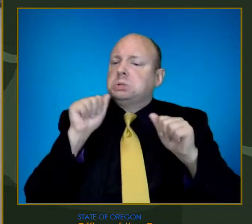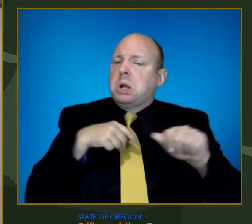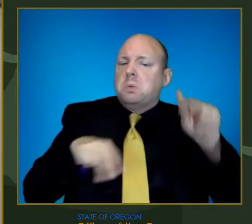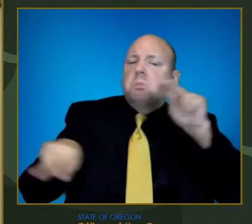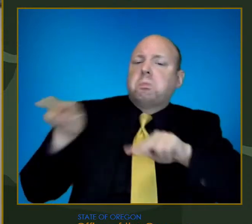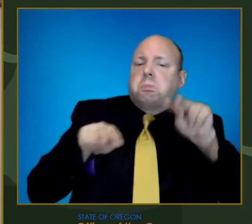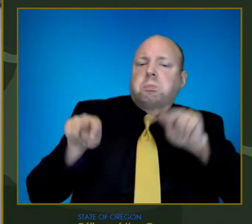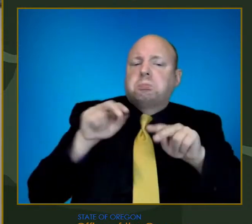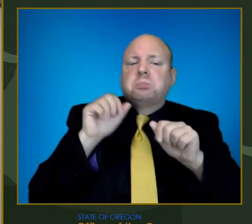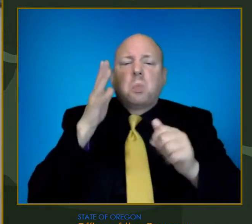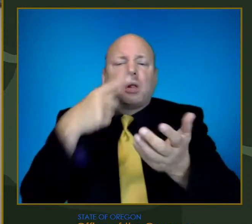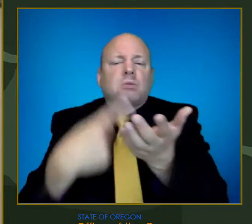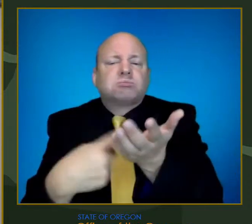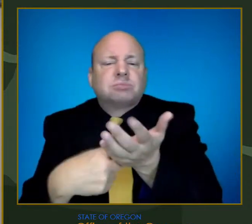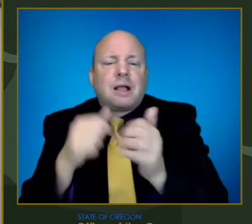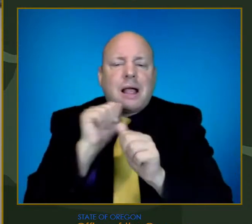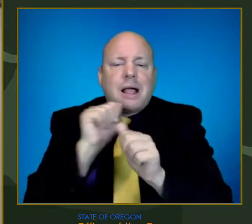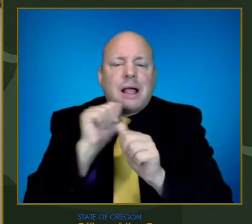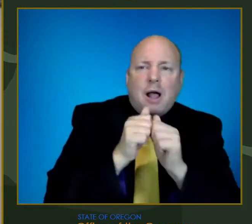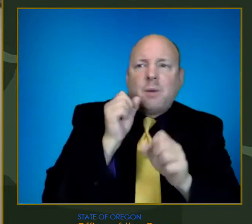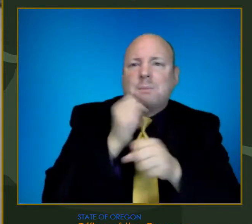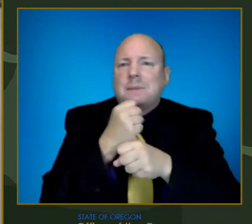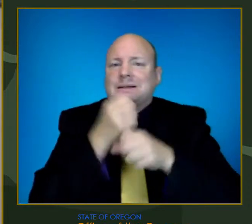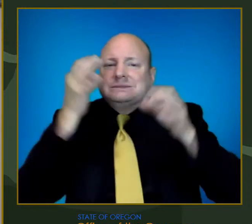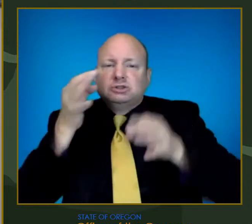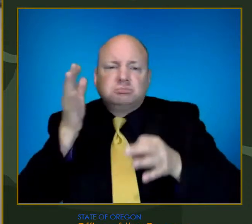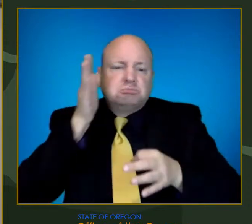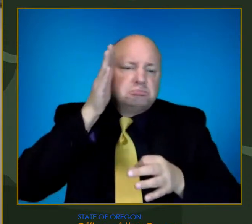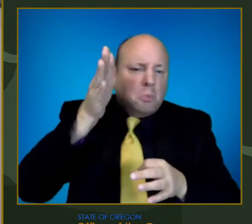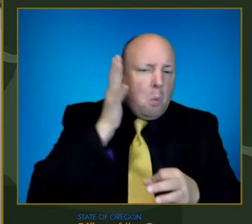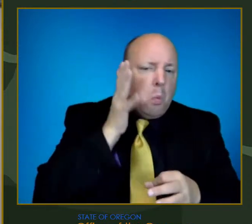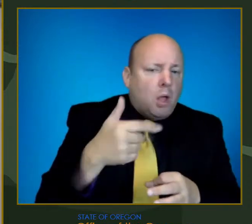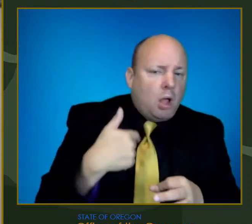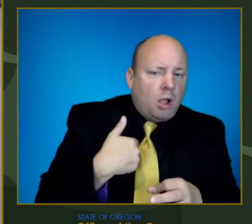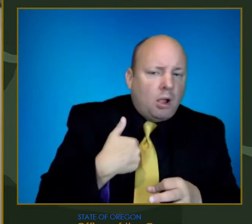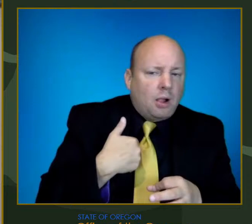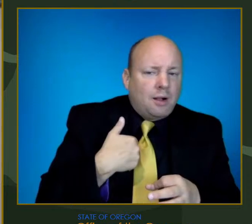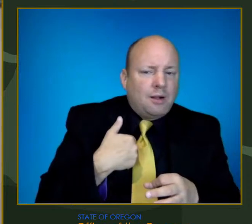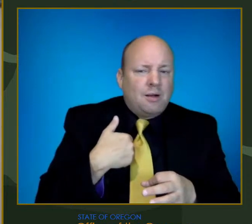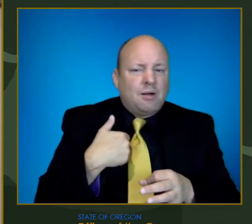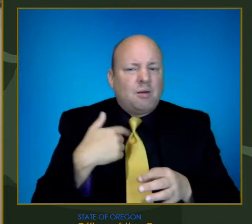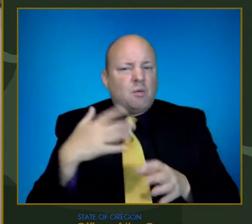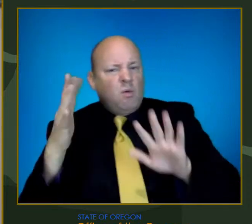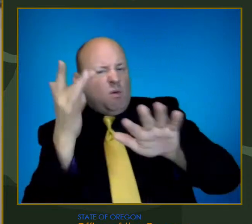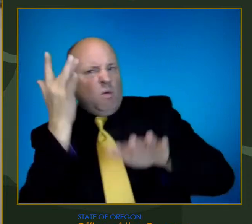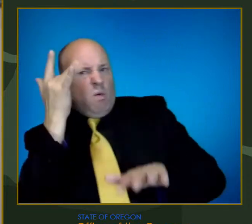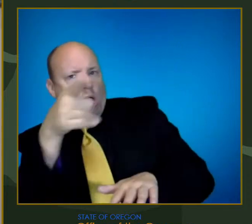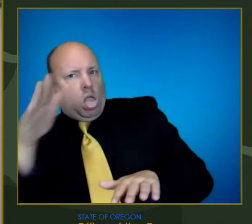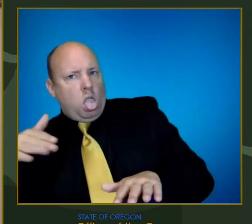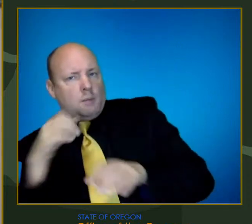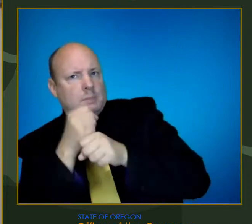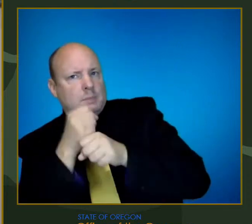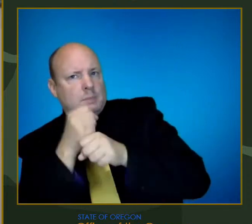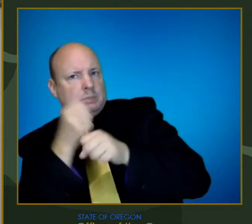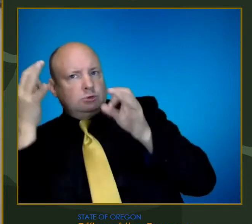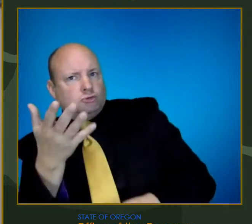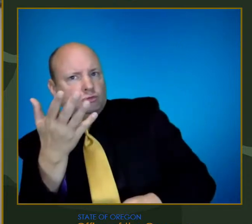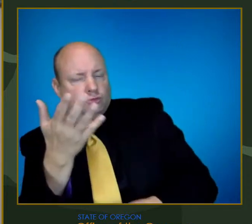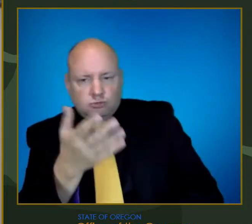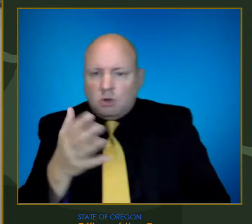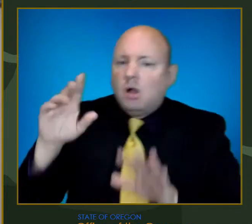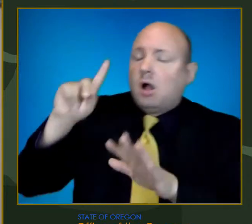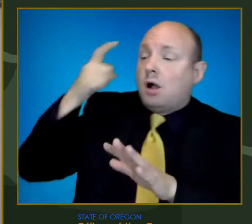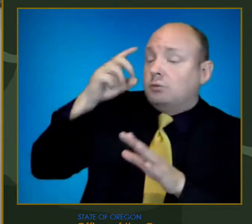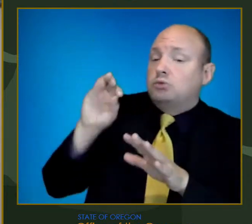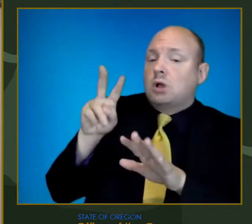conversations. Why not yet, though, Governor, for them? As I said, I certainly took the